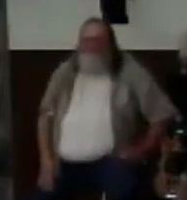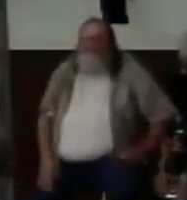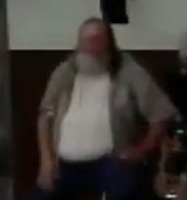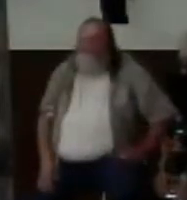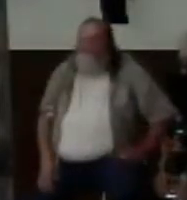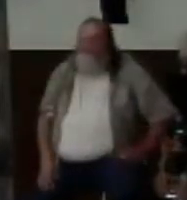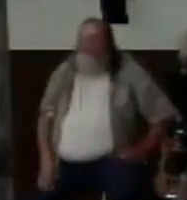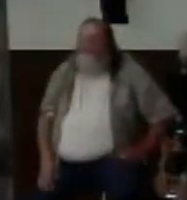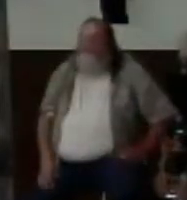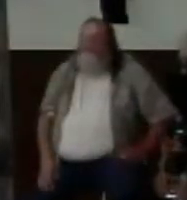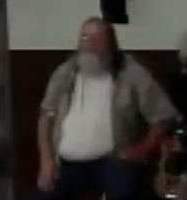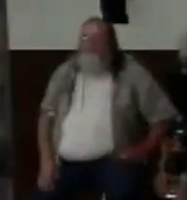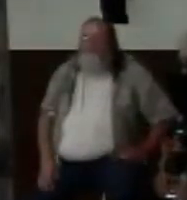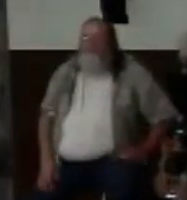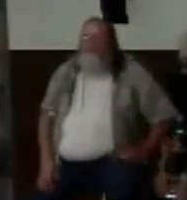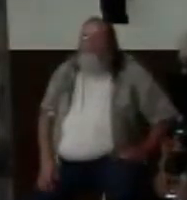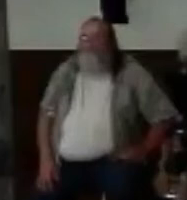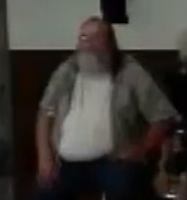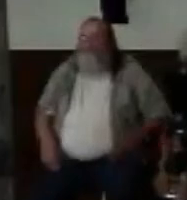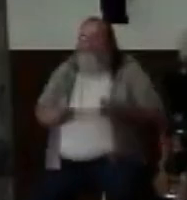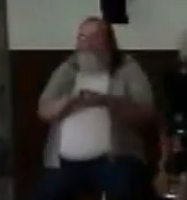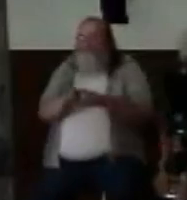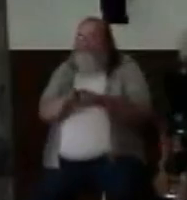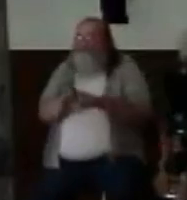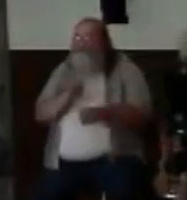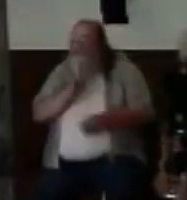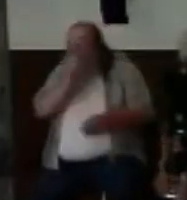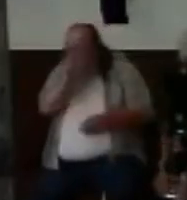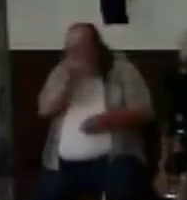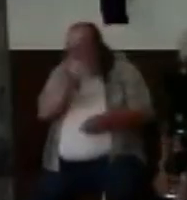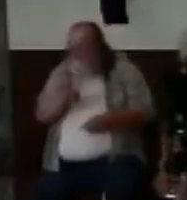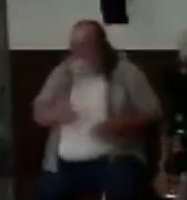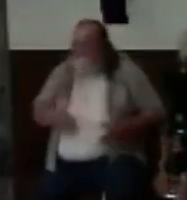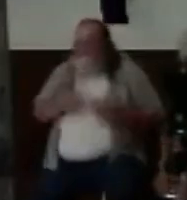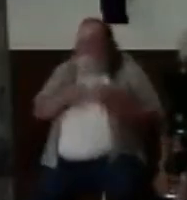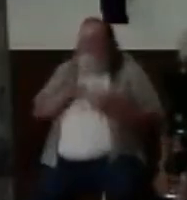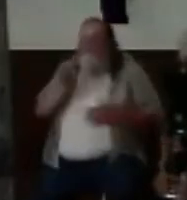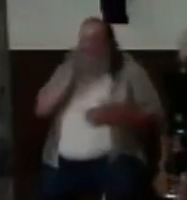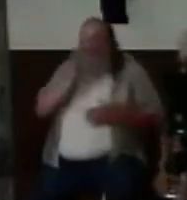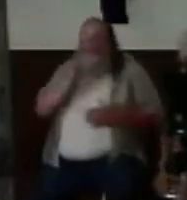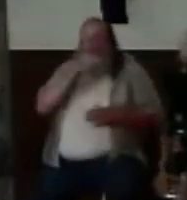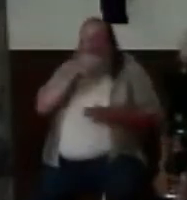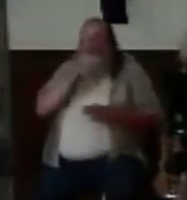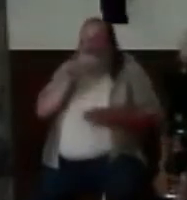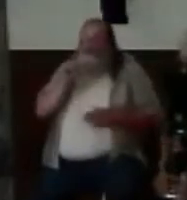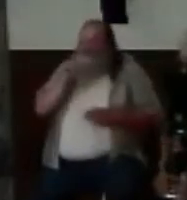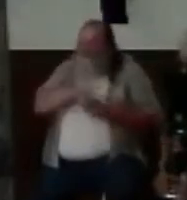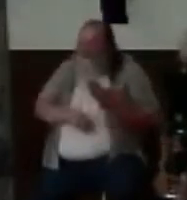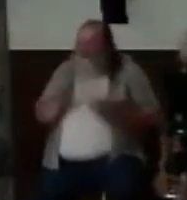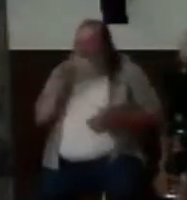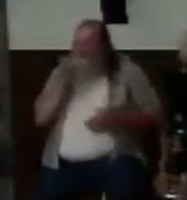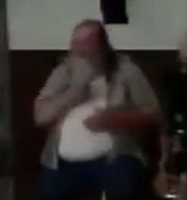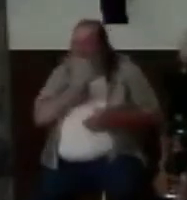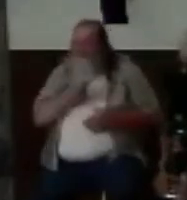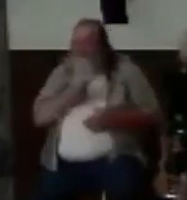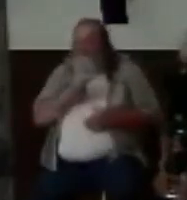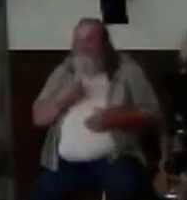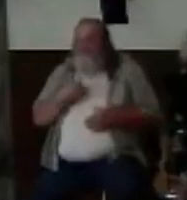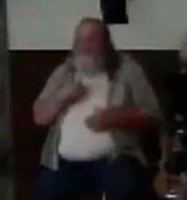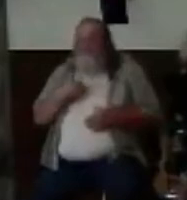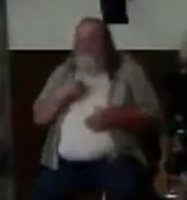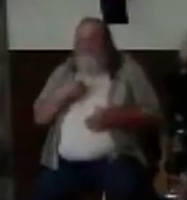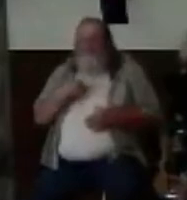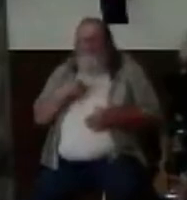Same is true with the living water within us. If we boil over, what will God do? If we are boiling over with the